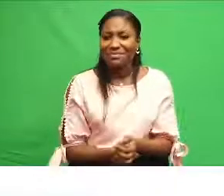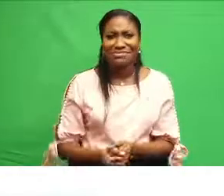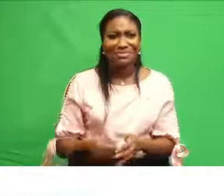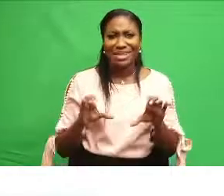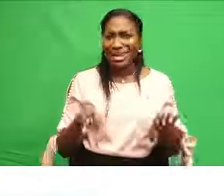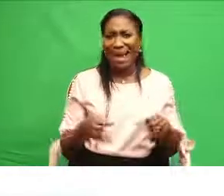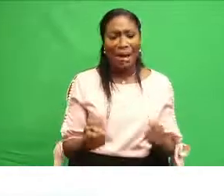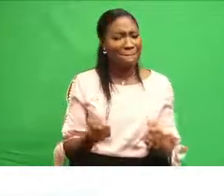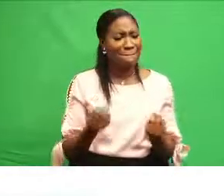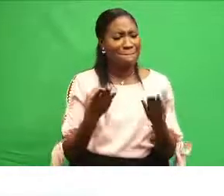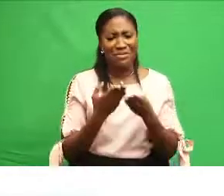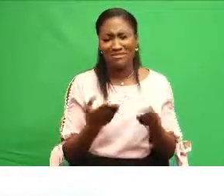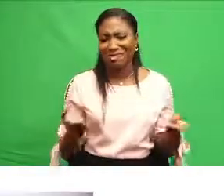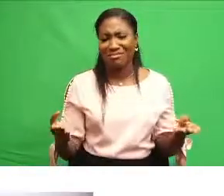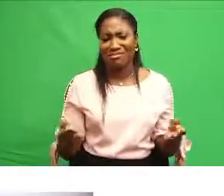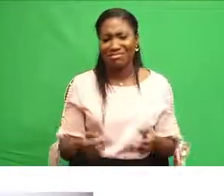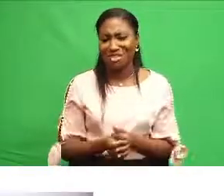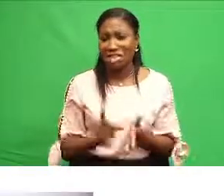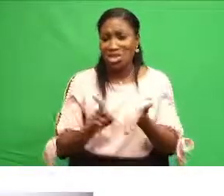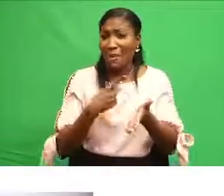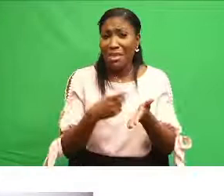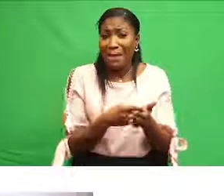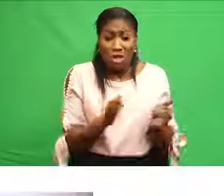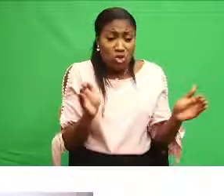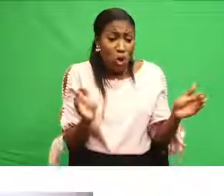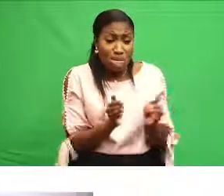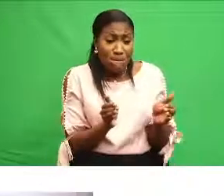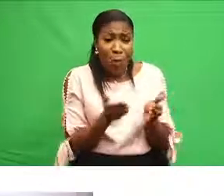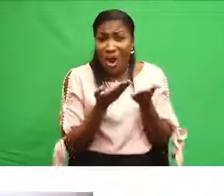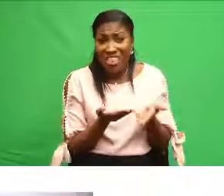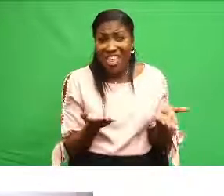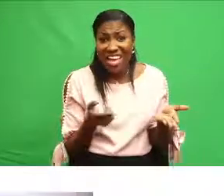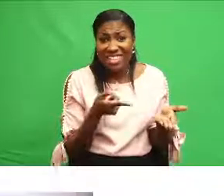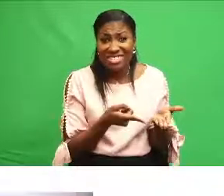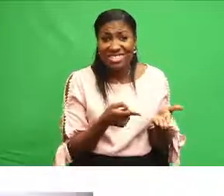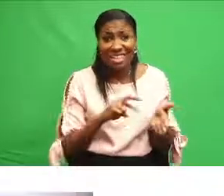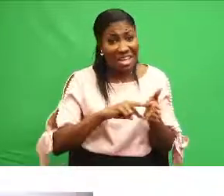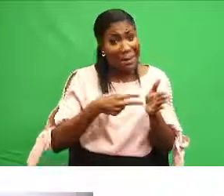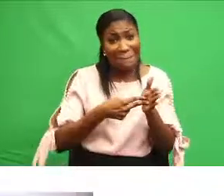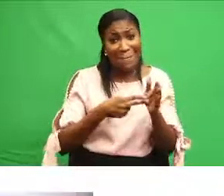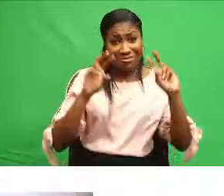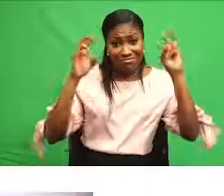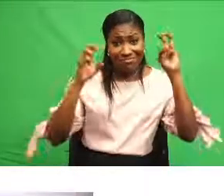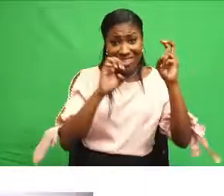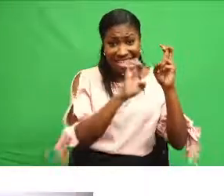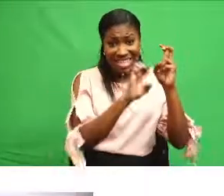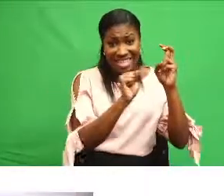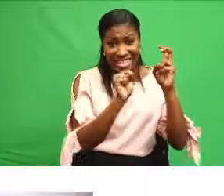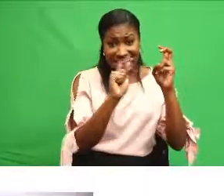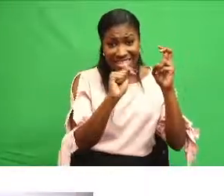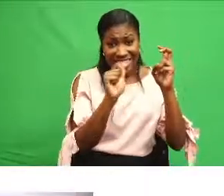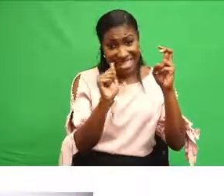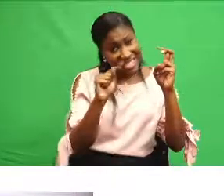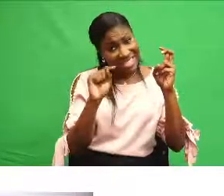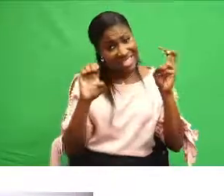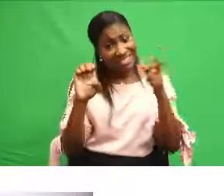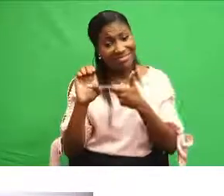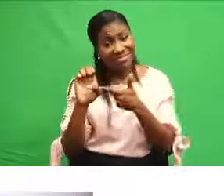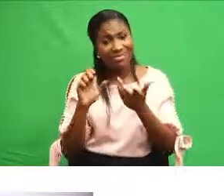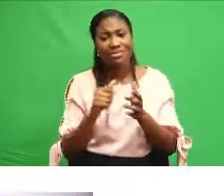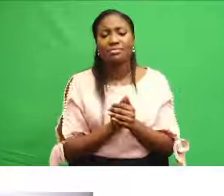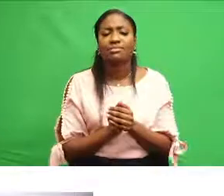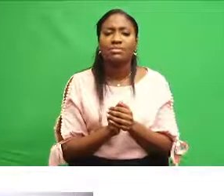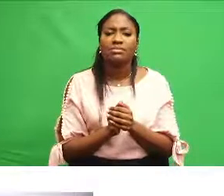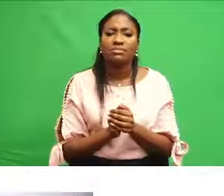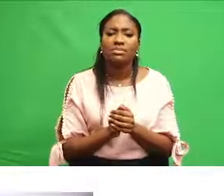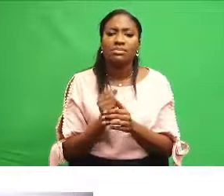things. The smaller things which people tend to overlook are all part of your estate, and you should treat with it in that manner. What are some of